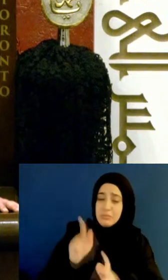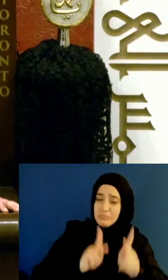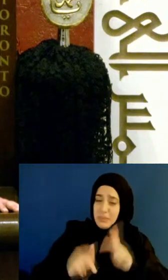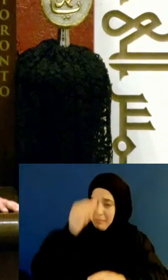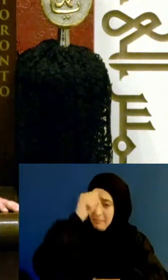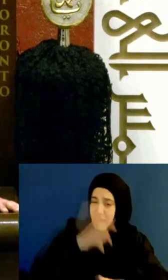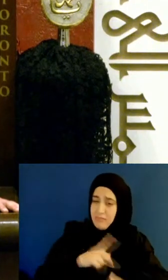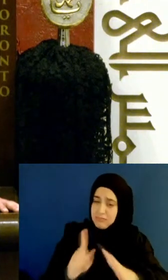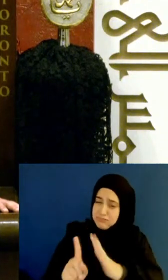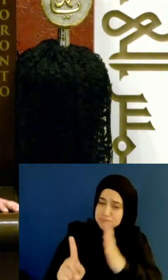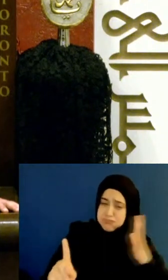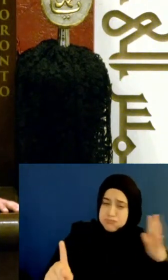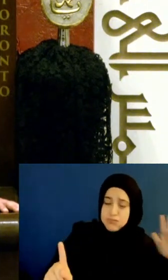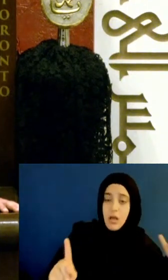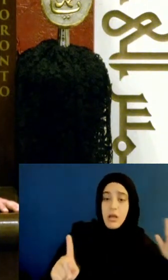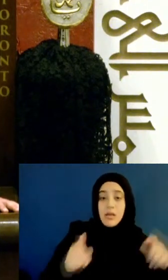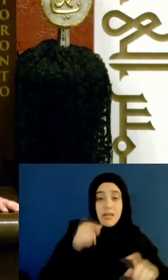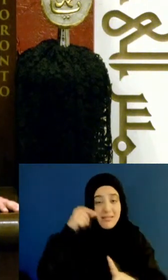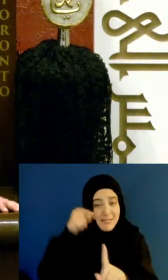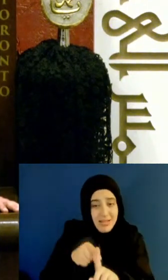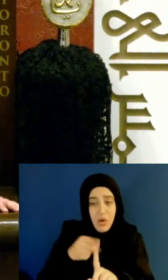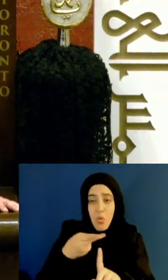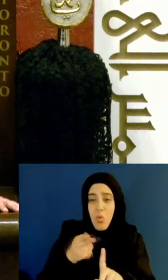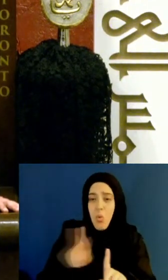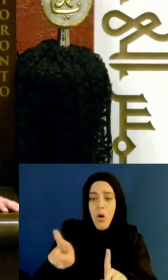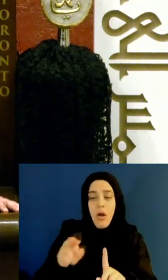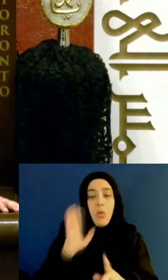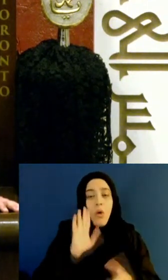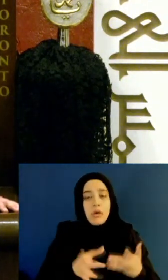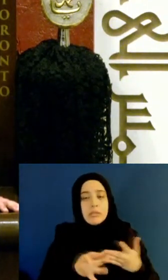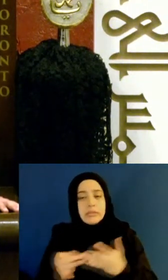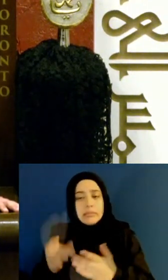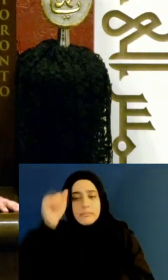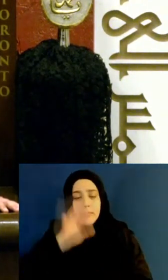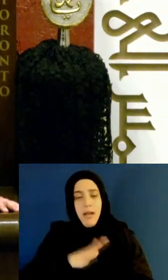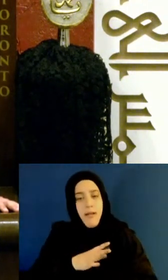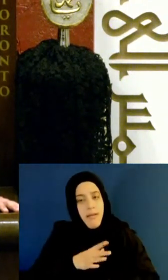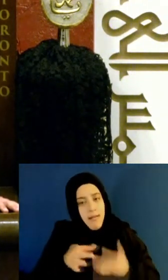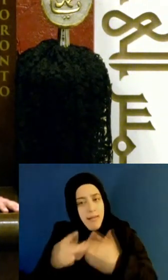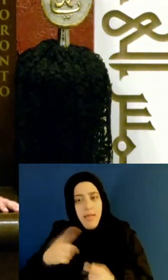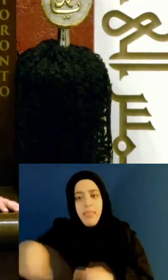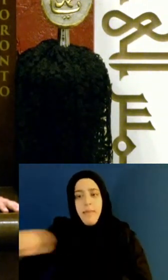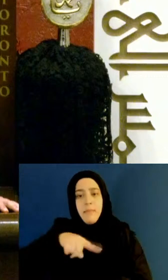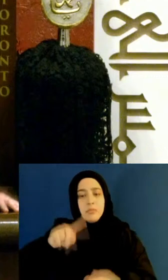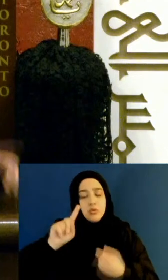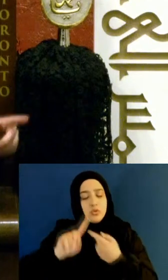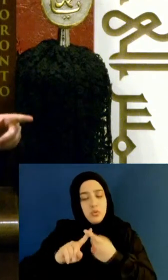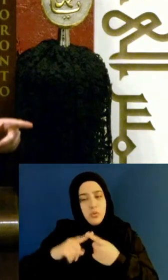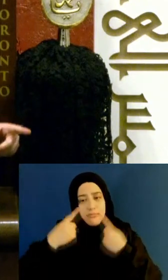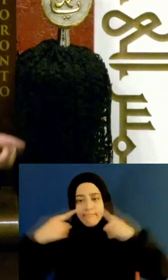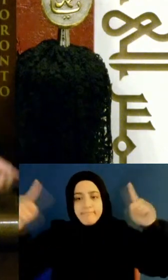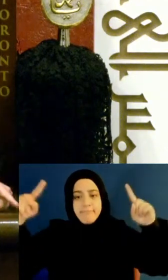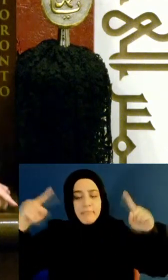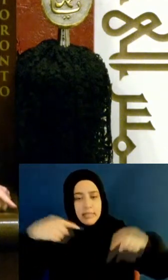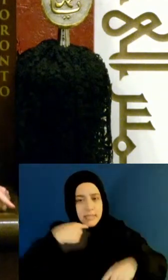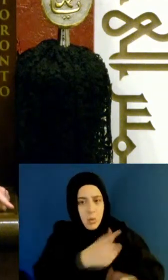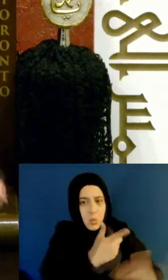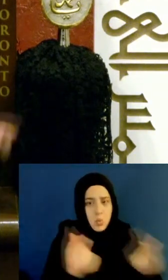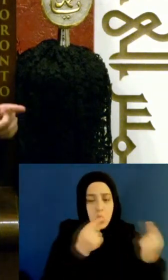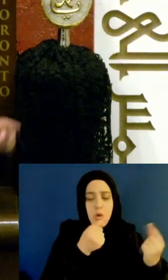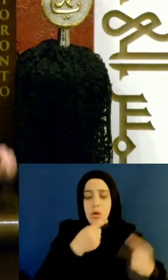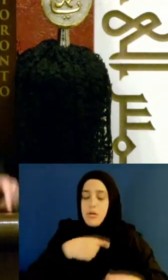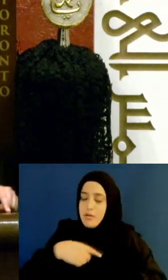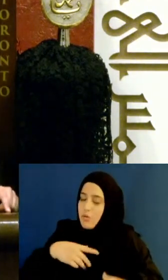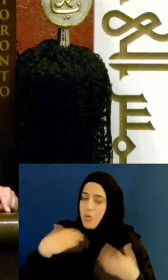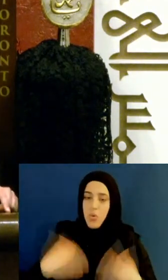the shots and lead men towards victory. This person who was a leader, do you know on the day of Ashura,